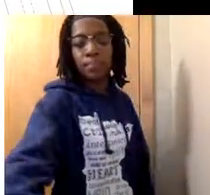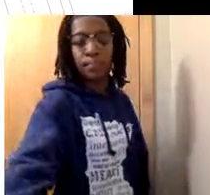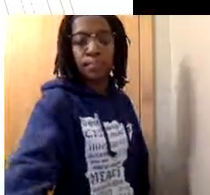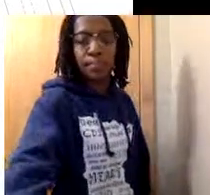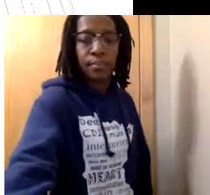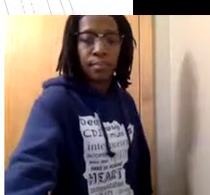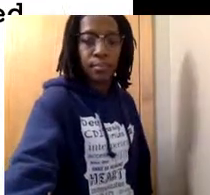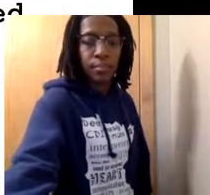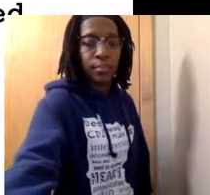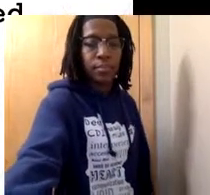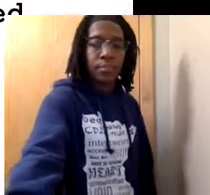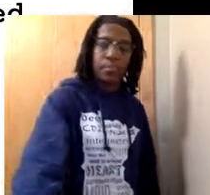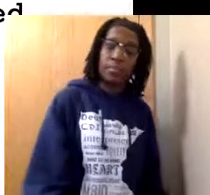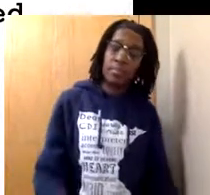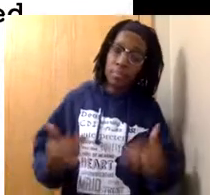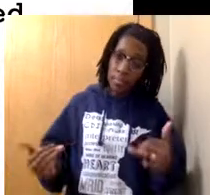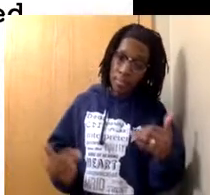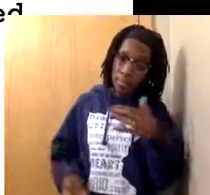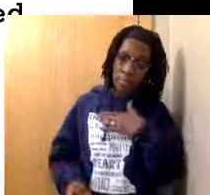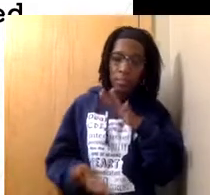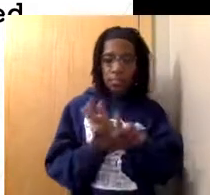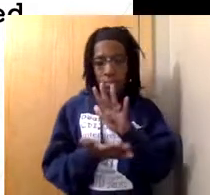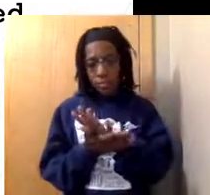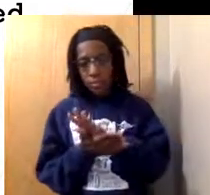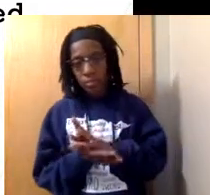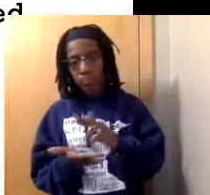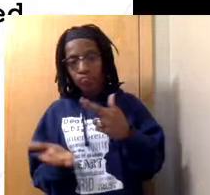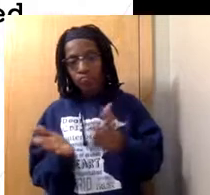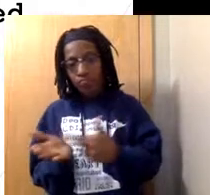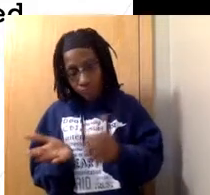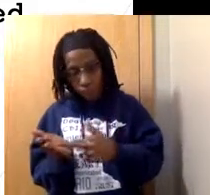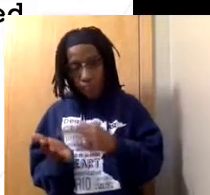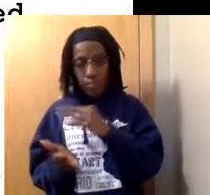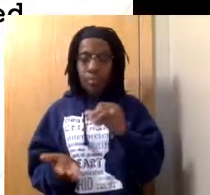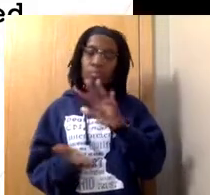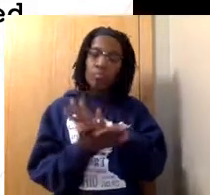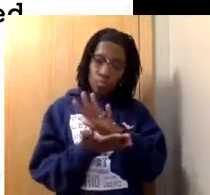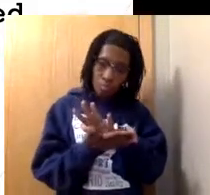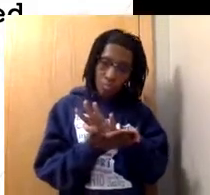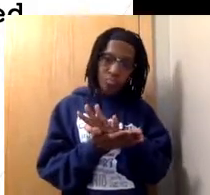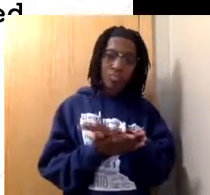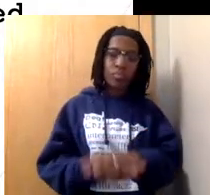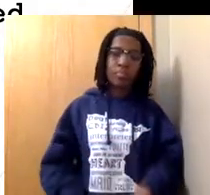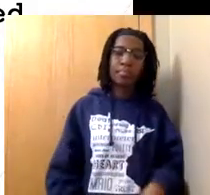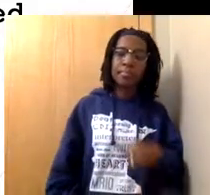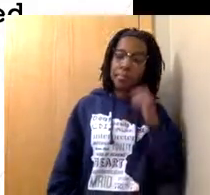So, my school resources and the school.